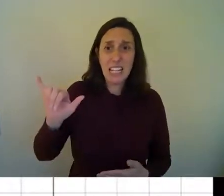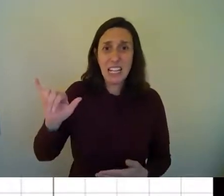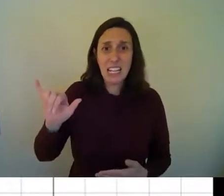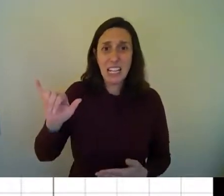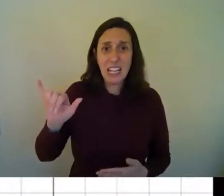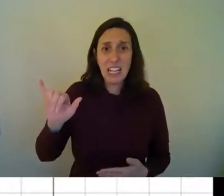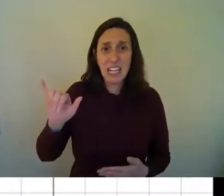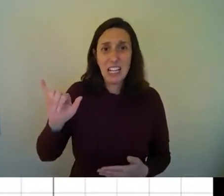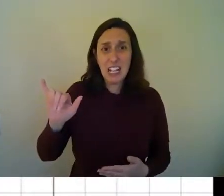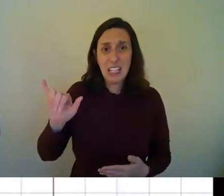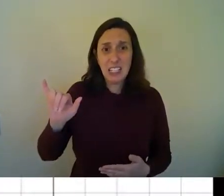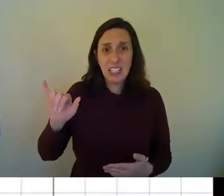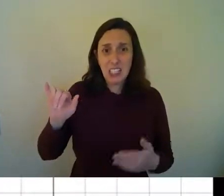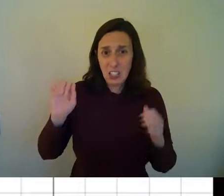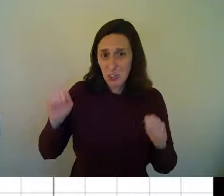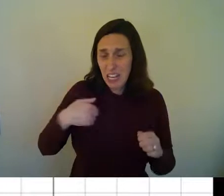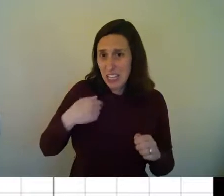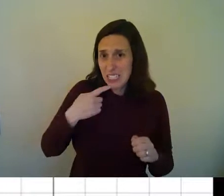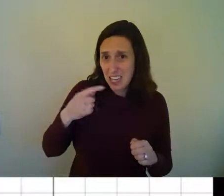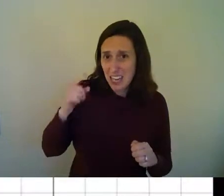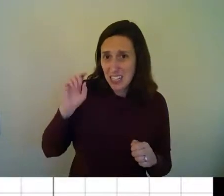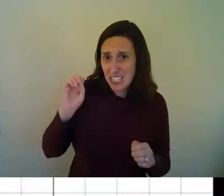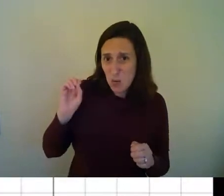could I say it's 0?